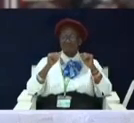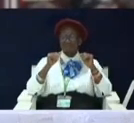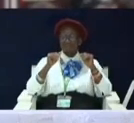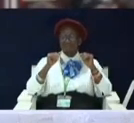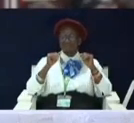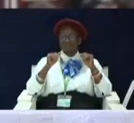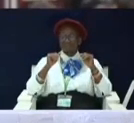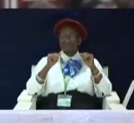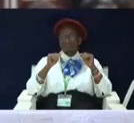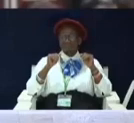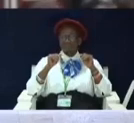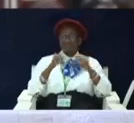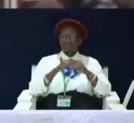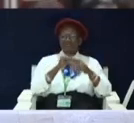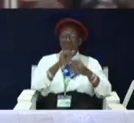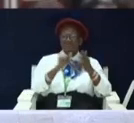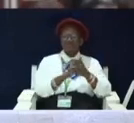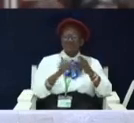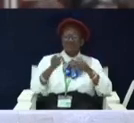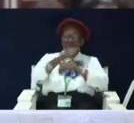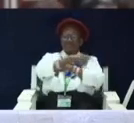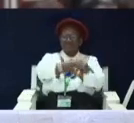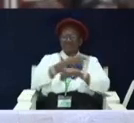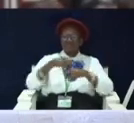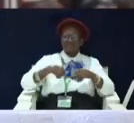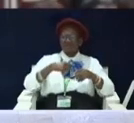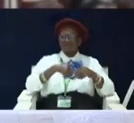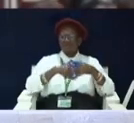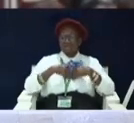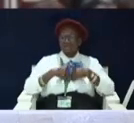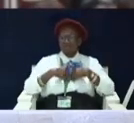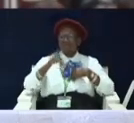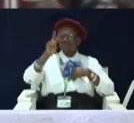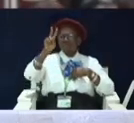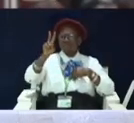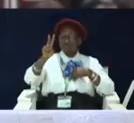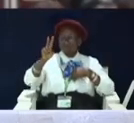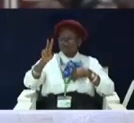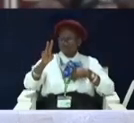In those days, we have two sets of conventions.